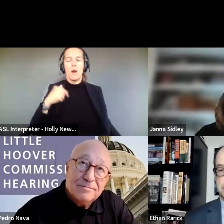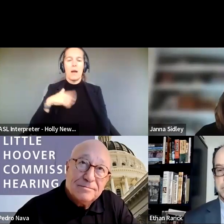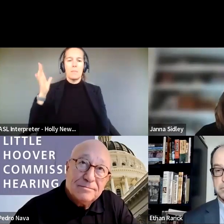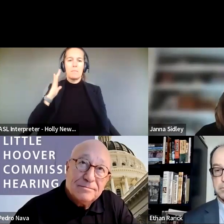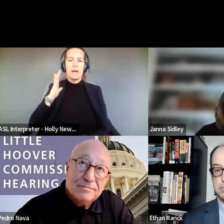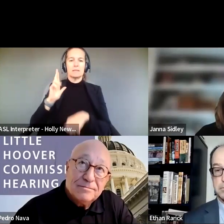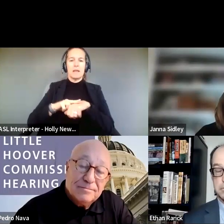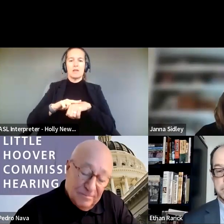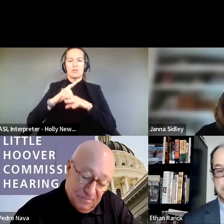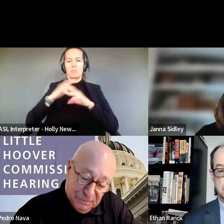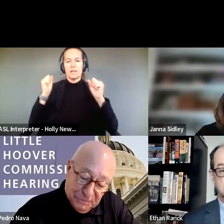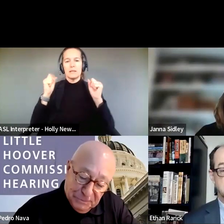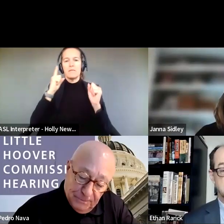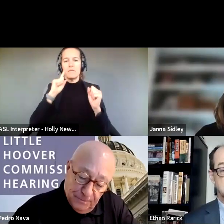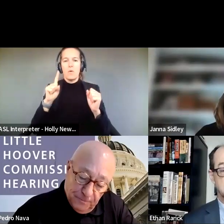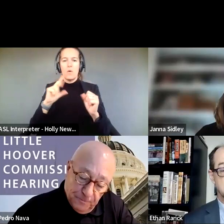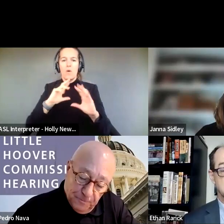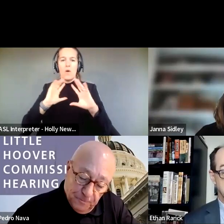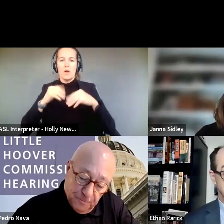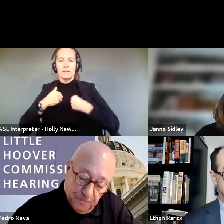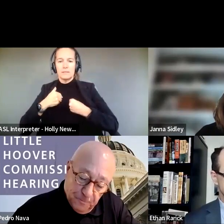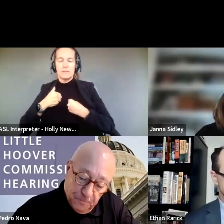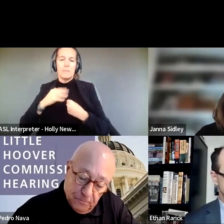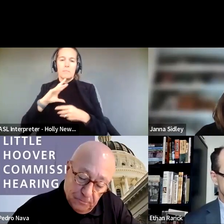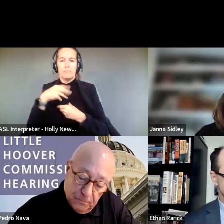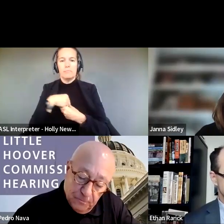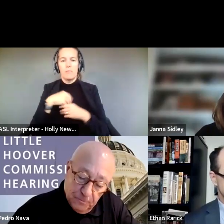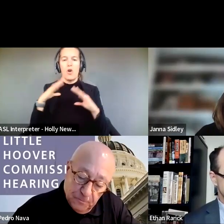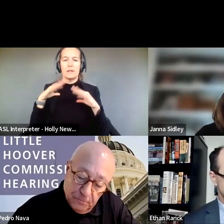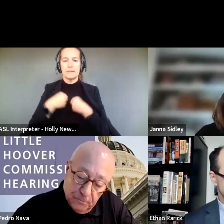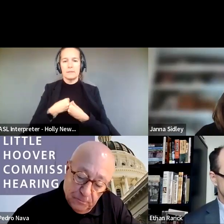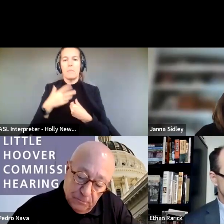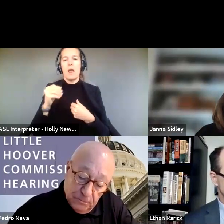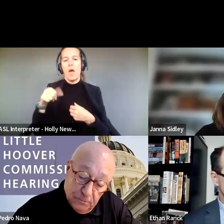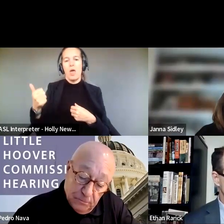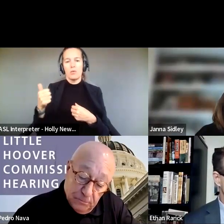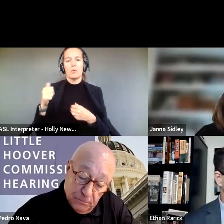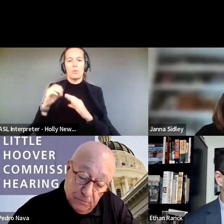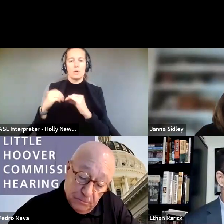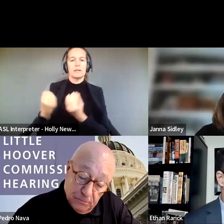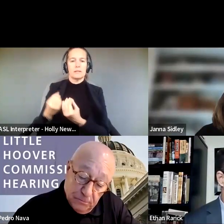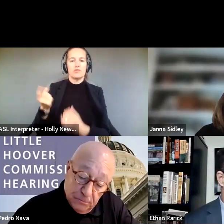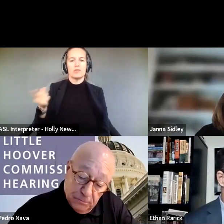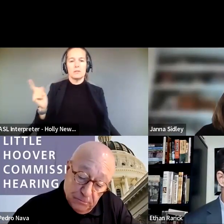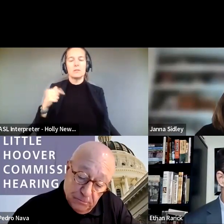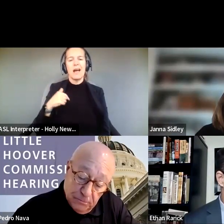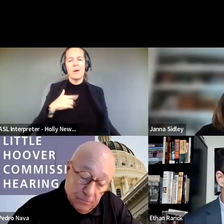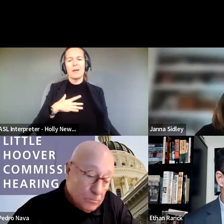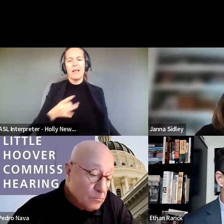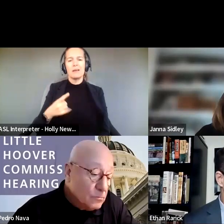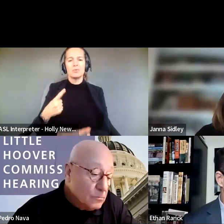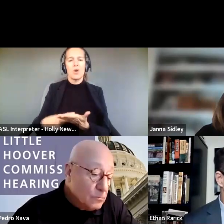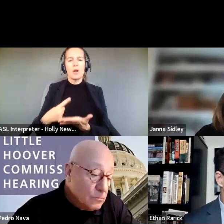national president for autism and other organizations. I would like to talk